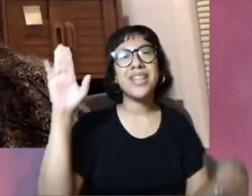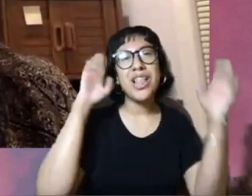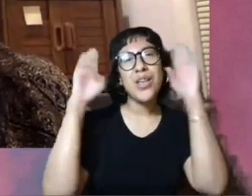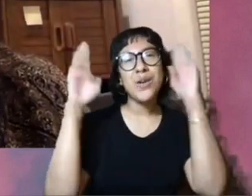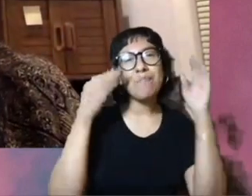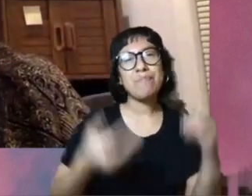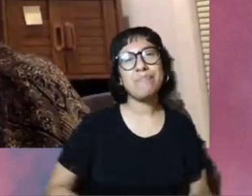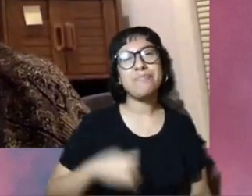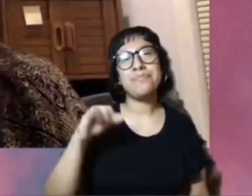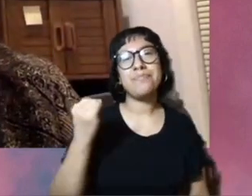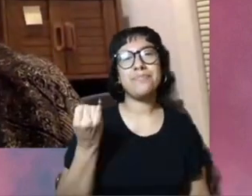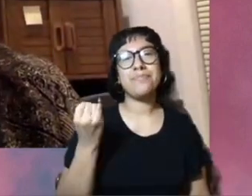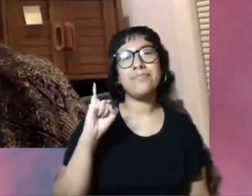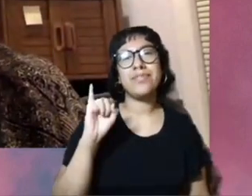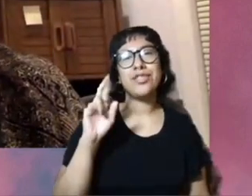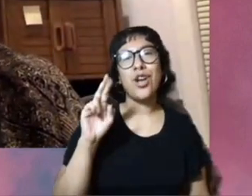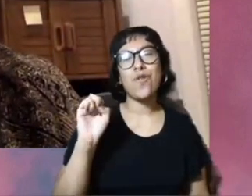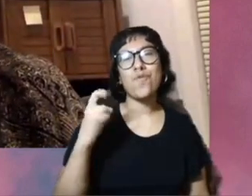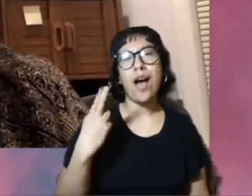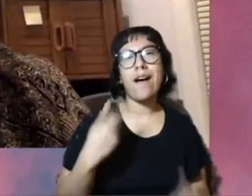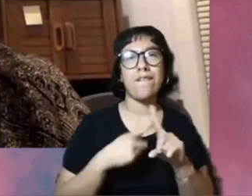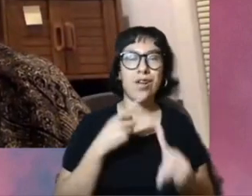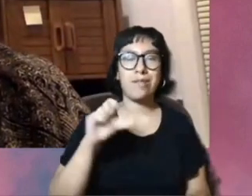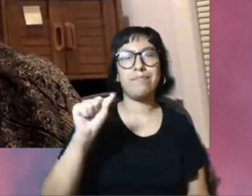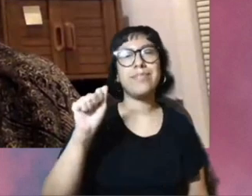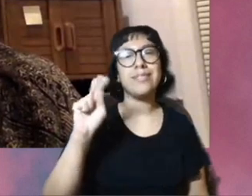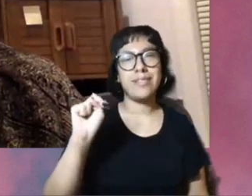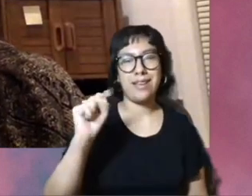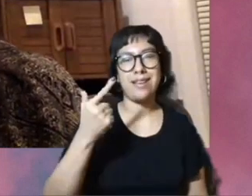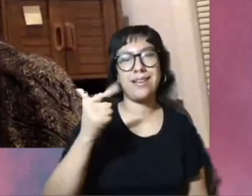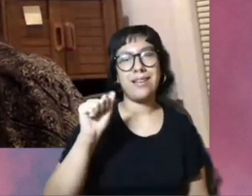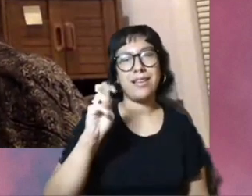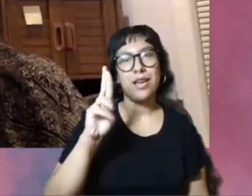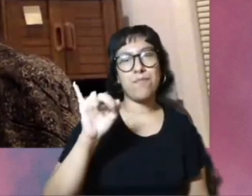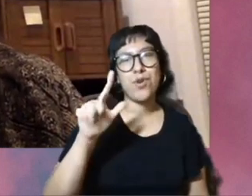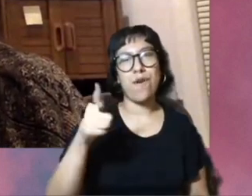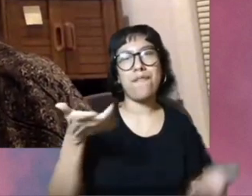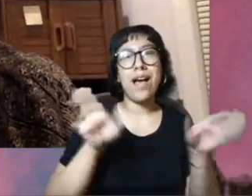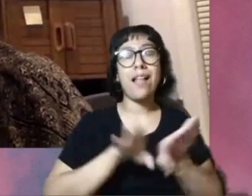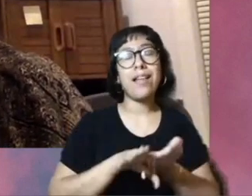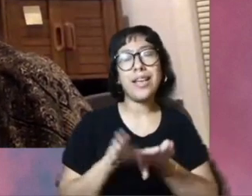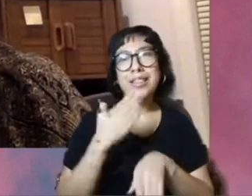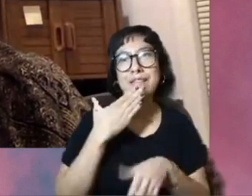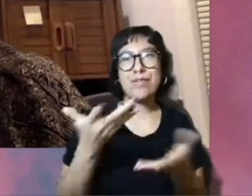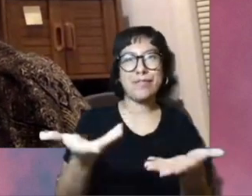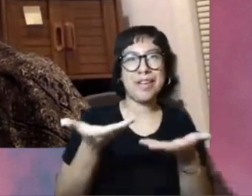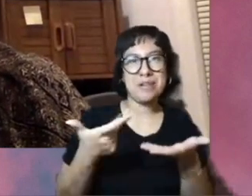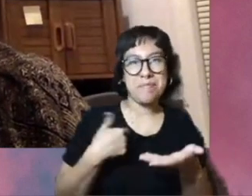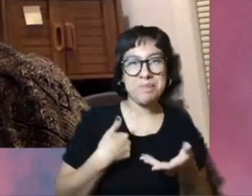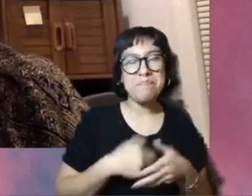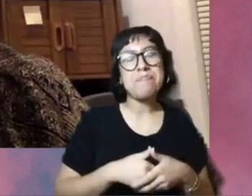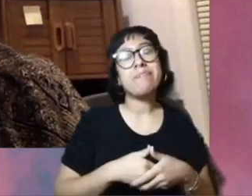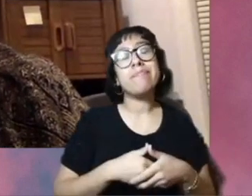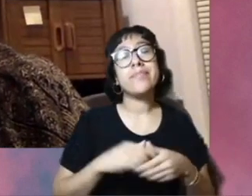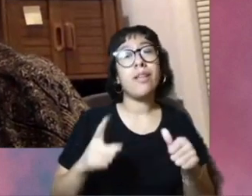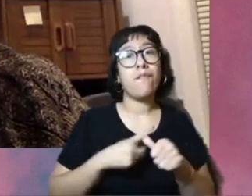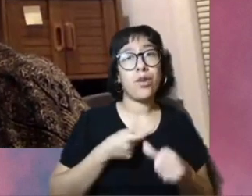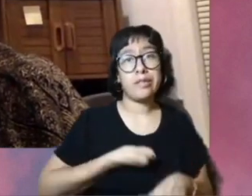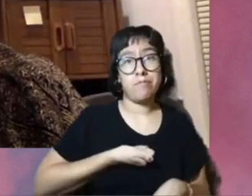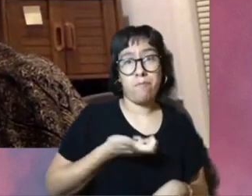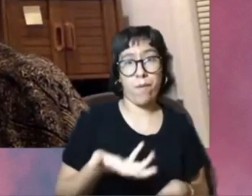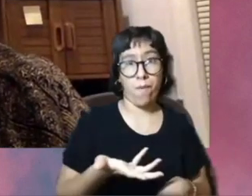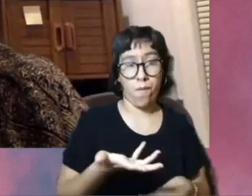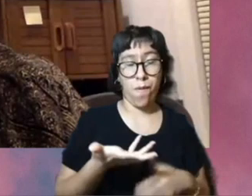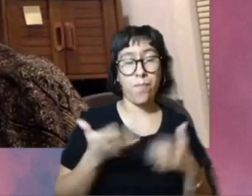My name is Jaira, and I'm tuning in from the San Gabriel Valley. Thank you so much for having me. My first poem that I will be sharing with